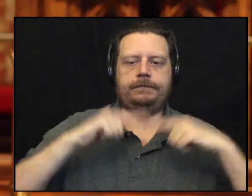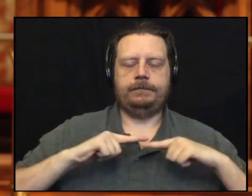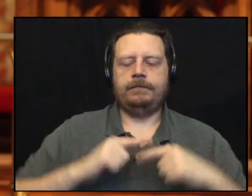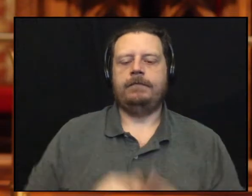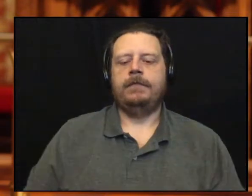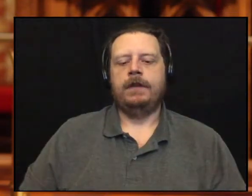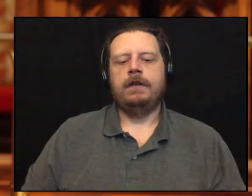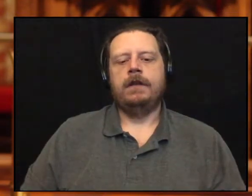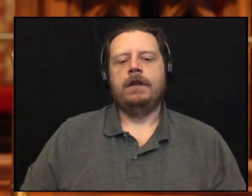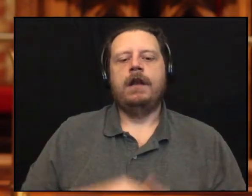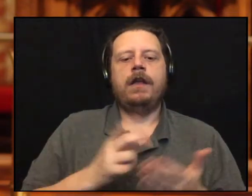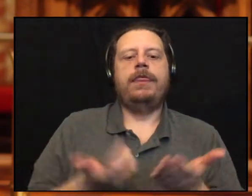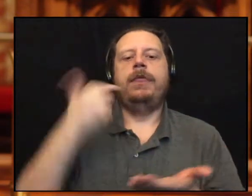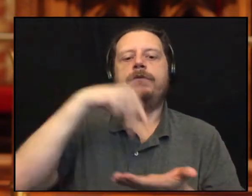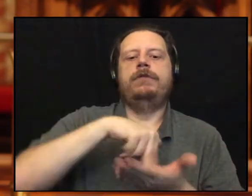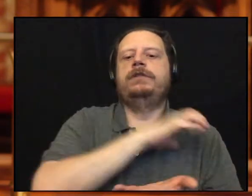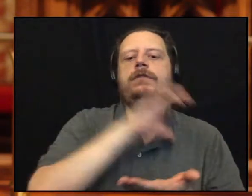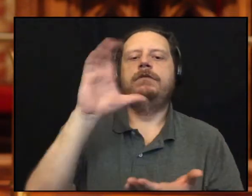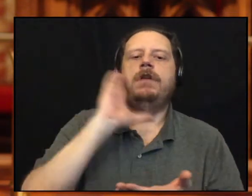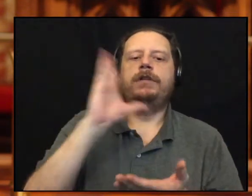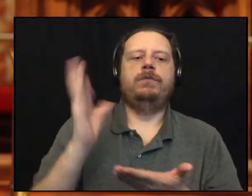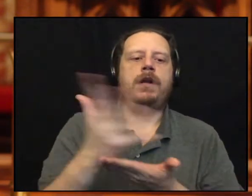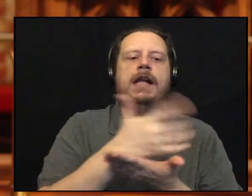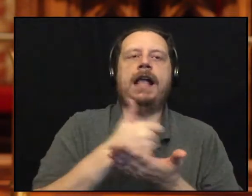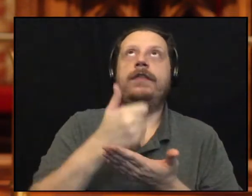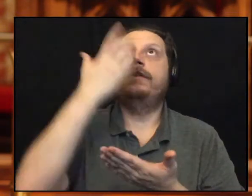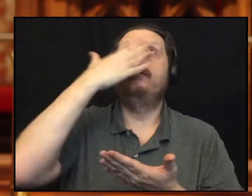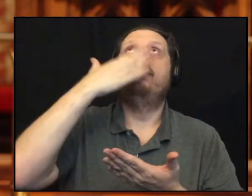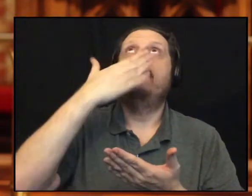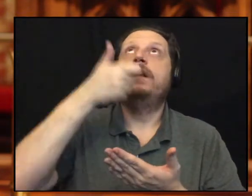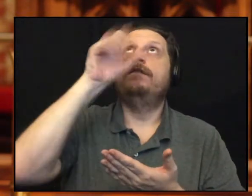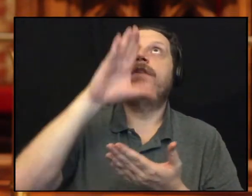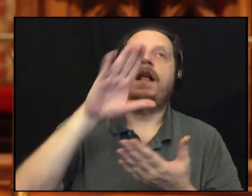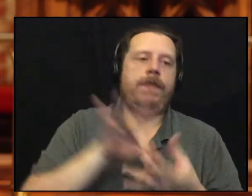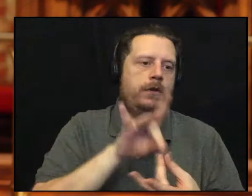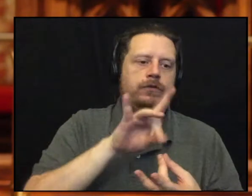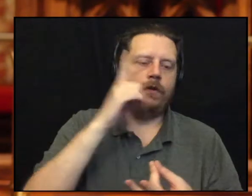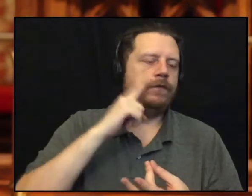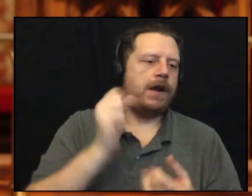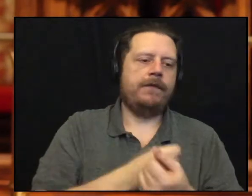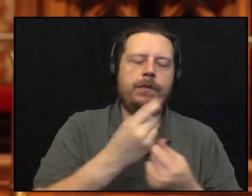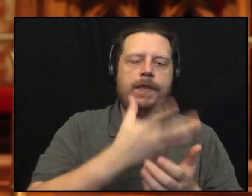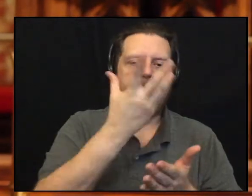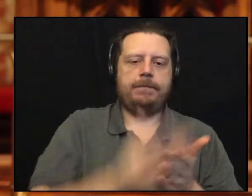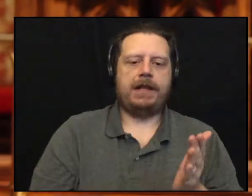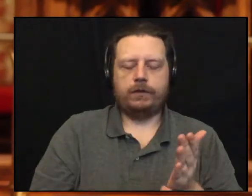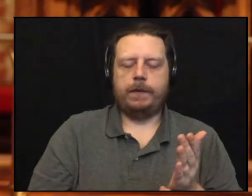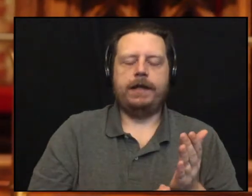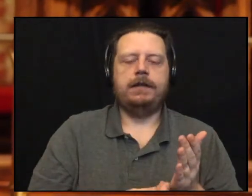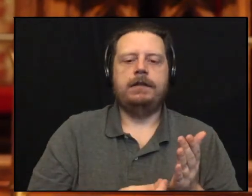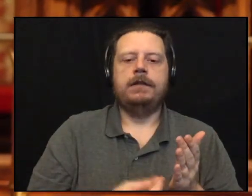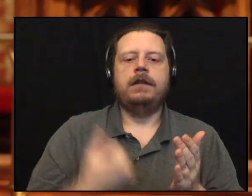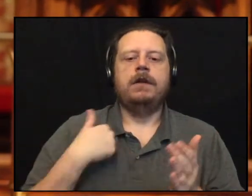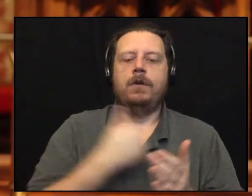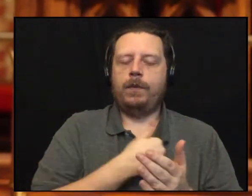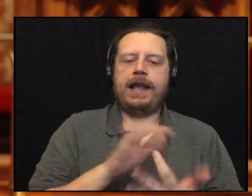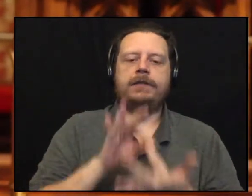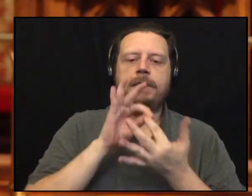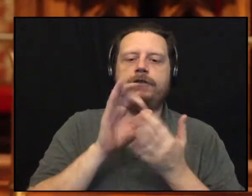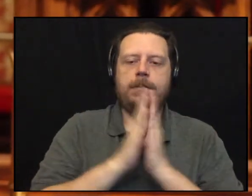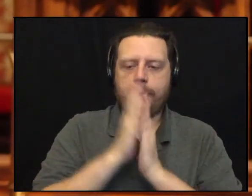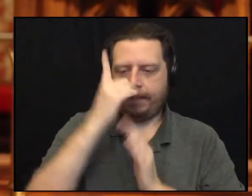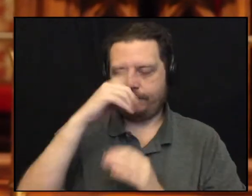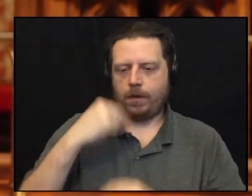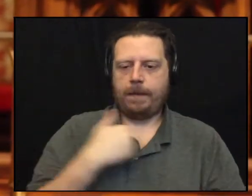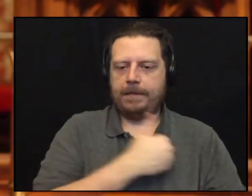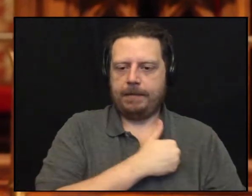That the risen Christ will gather before God the souls of all who have died, we especially pray for our members